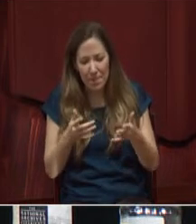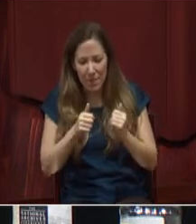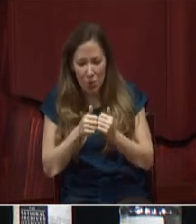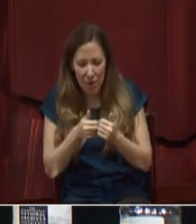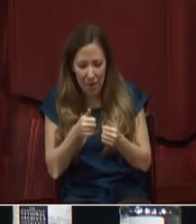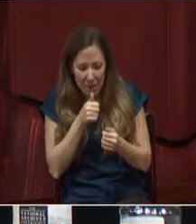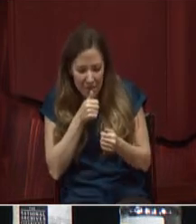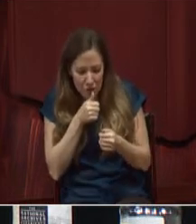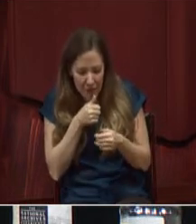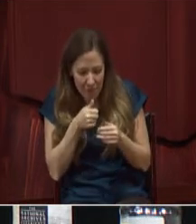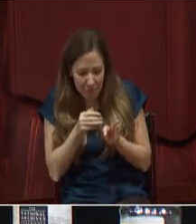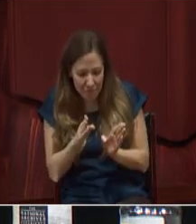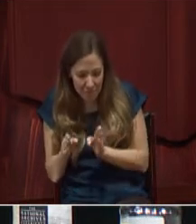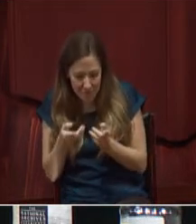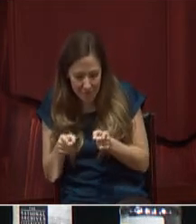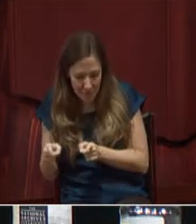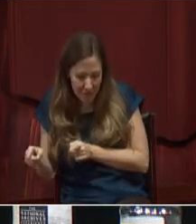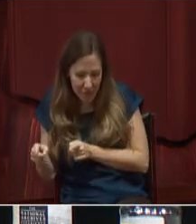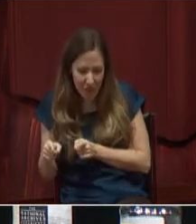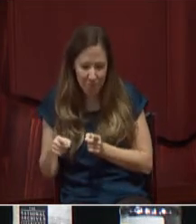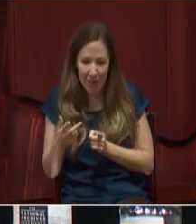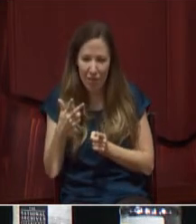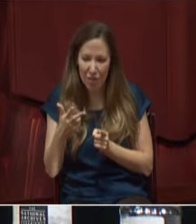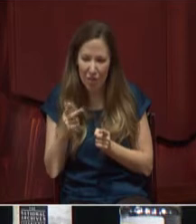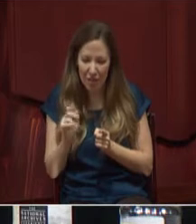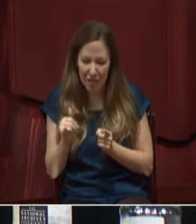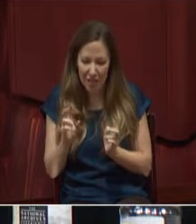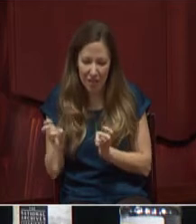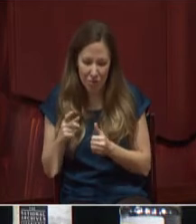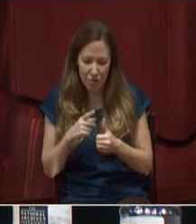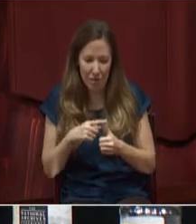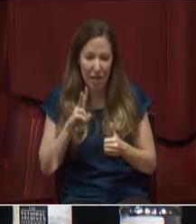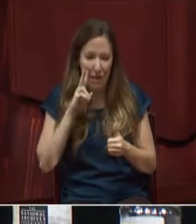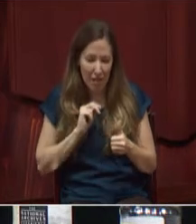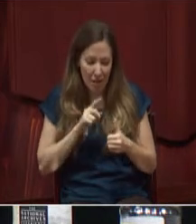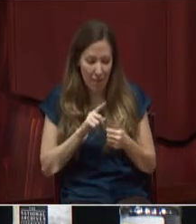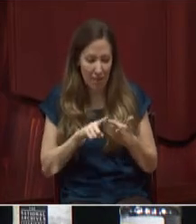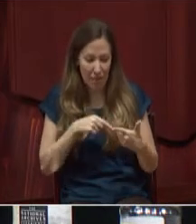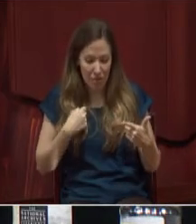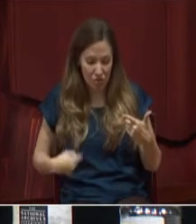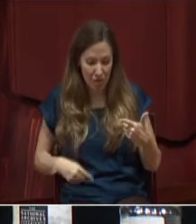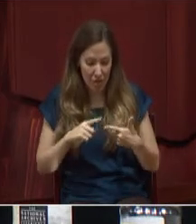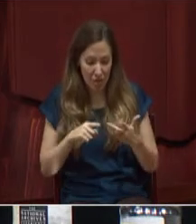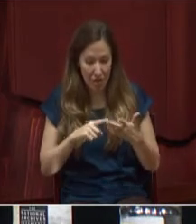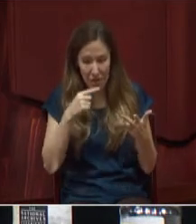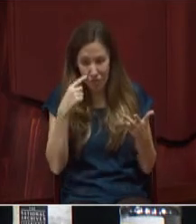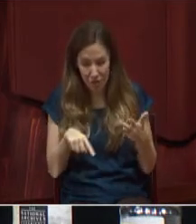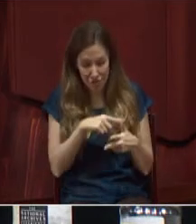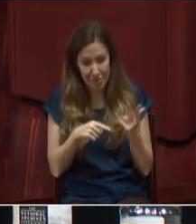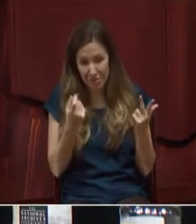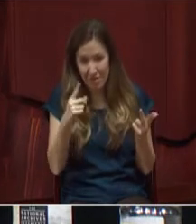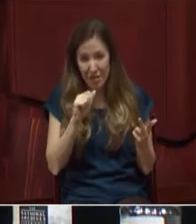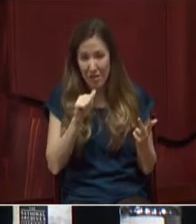secret operations, the three key issues being Vietnam, China, and Russia, none of which are exactly democracies and needed to work with public